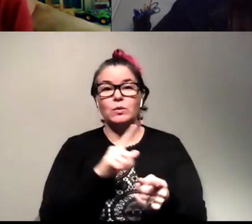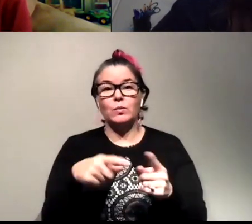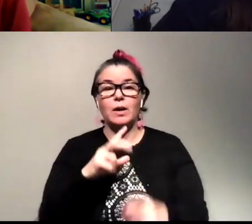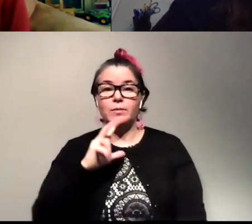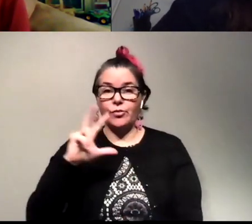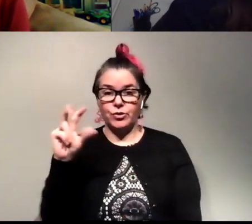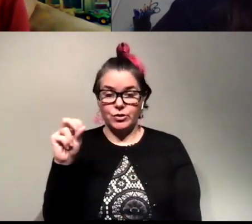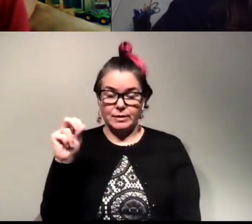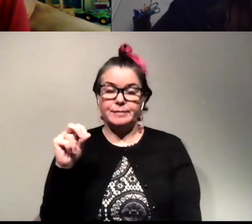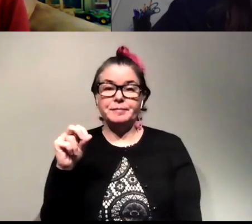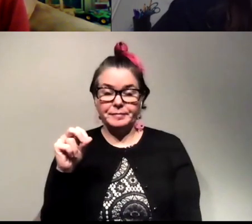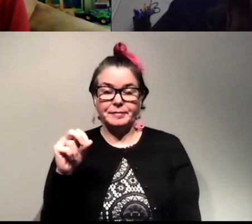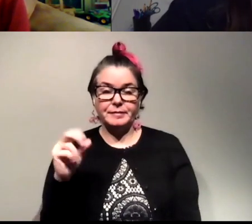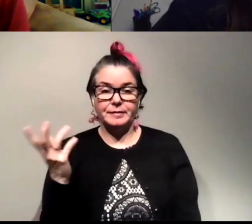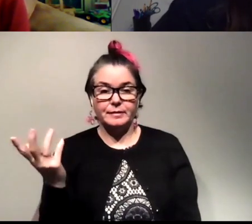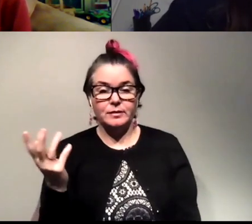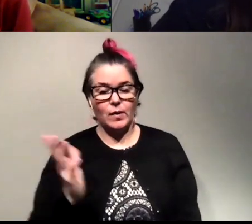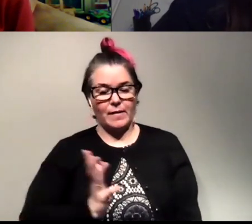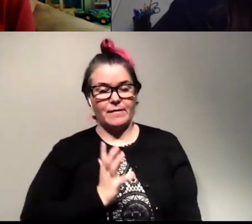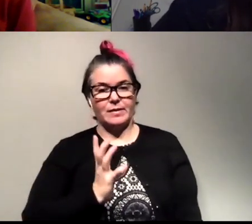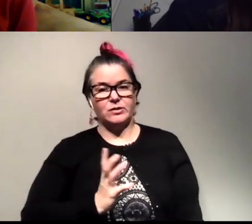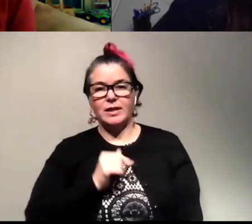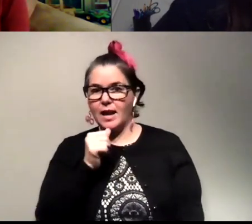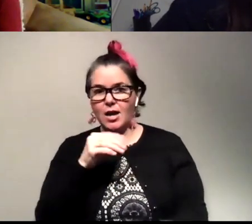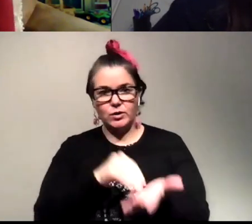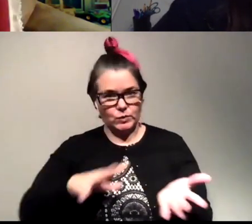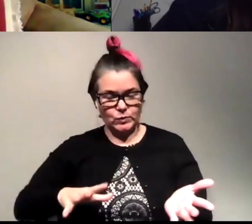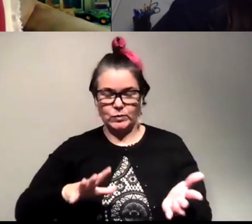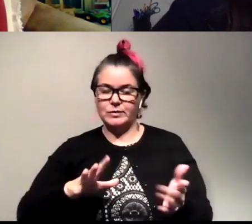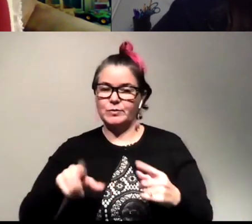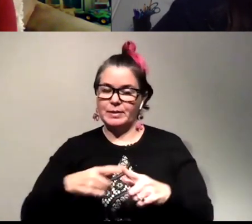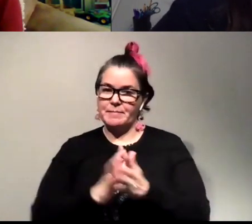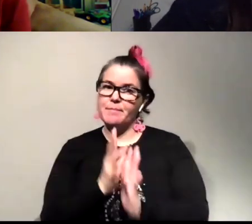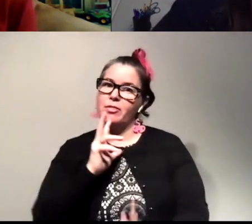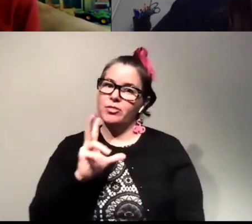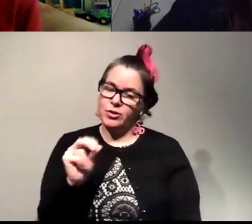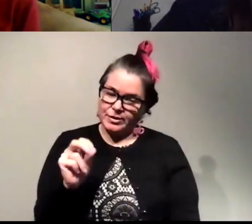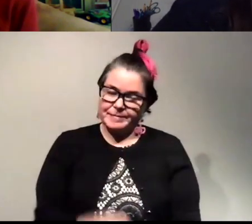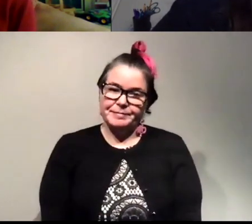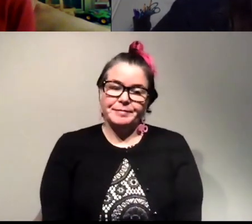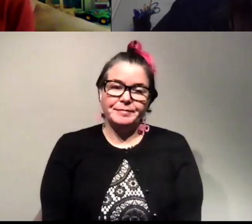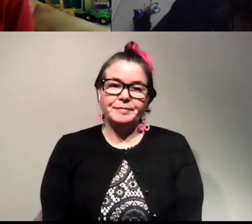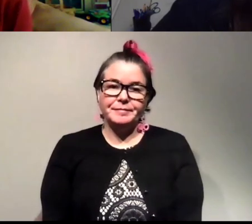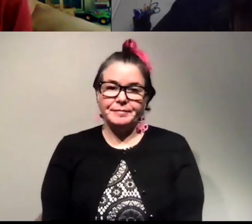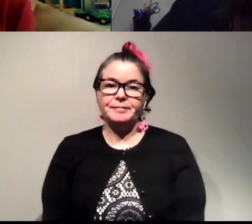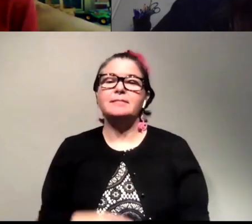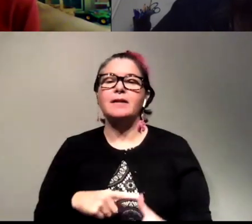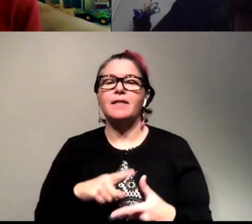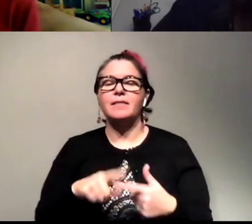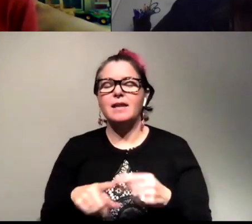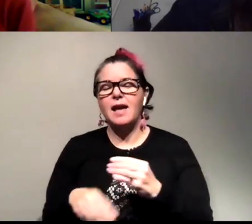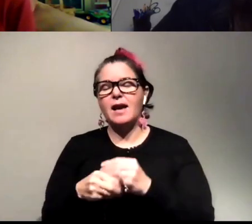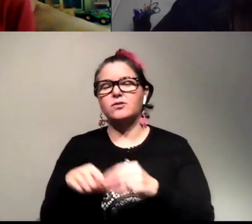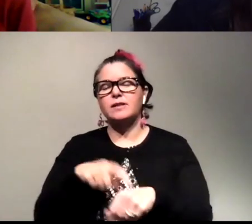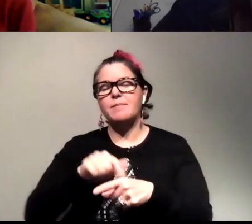30. So I was officially not a student anymore when I was 30 years old. And then I had a little bit extra time of